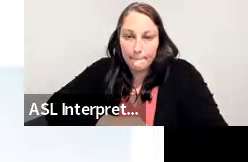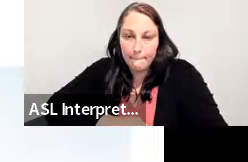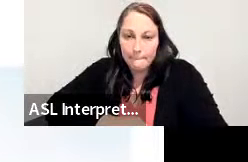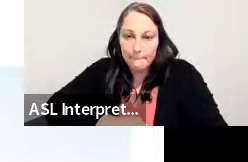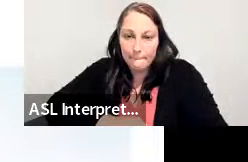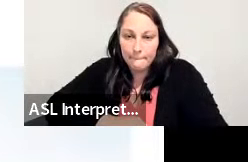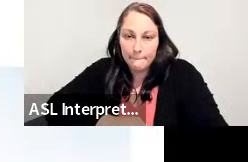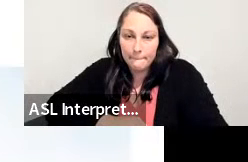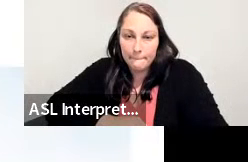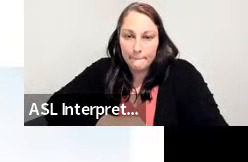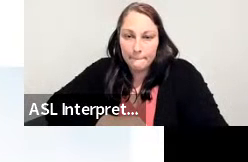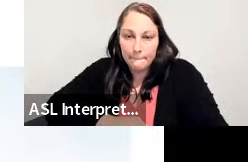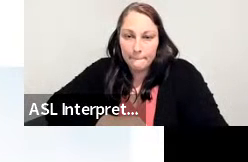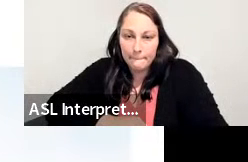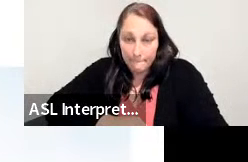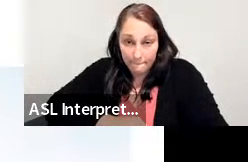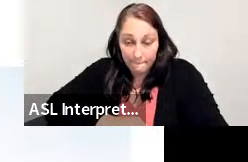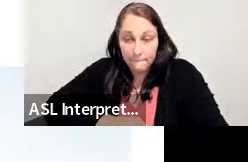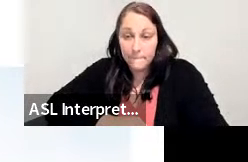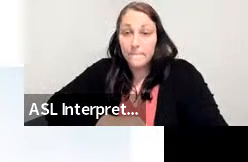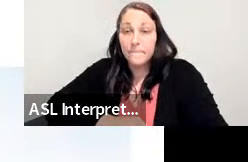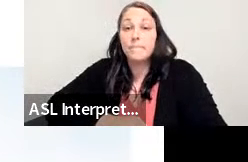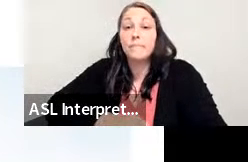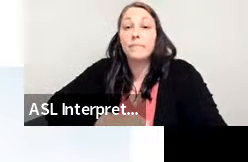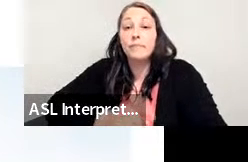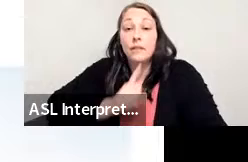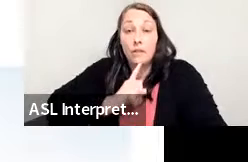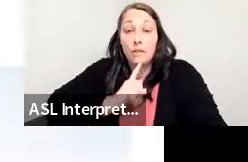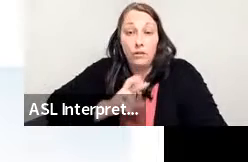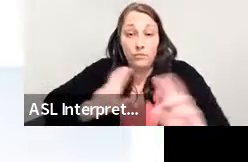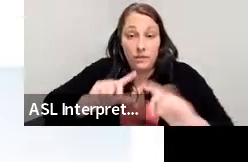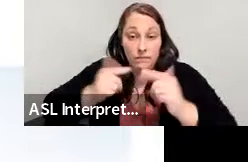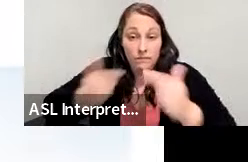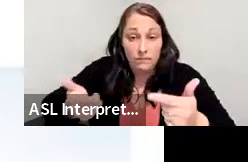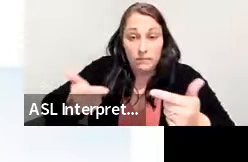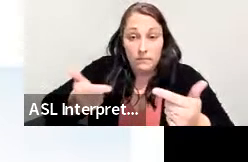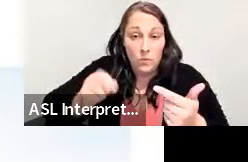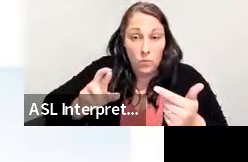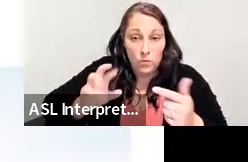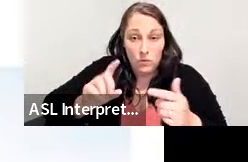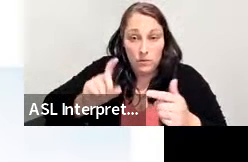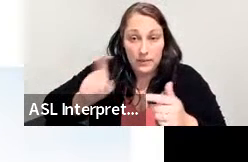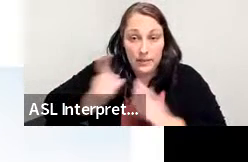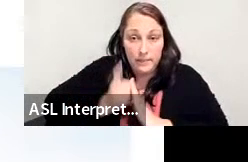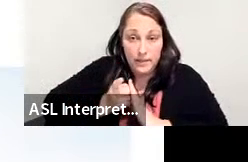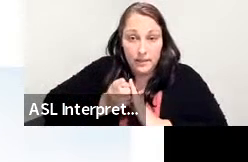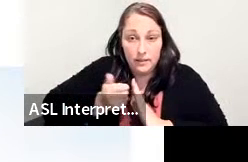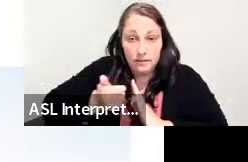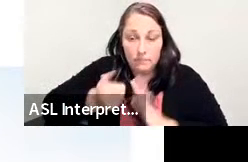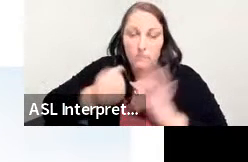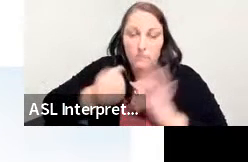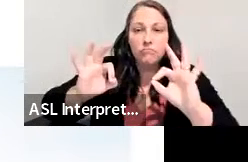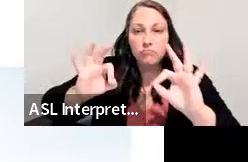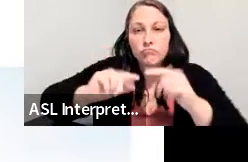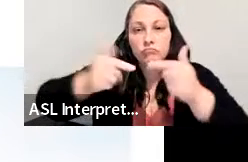And I think I need to, where's the ASL interpreter? There she is, and I'm going to spotlight her.